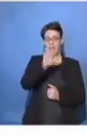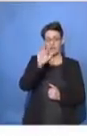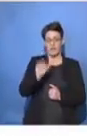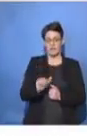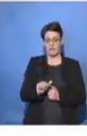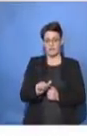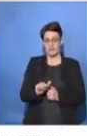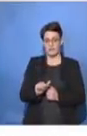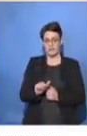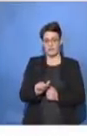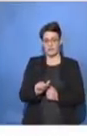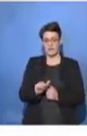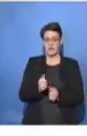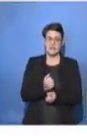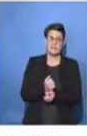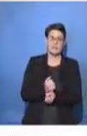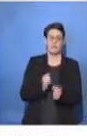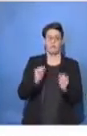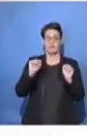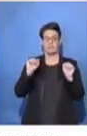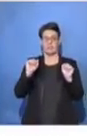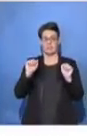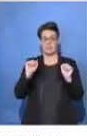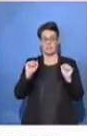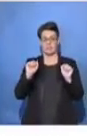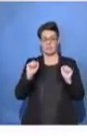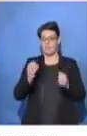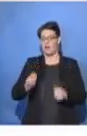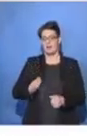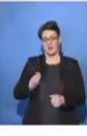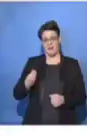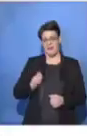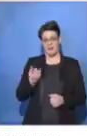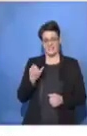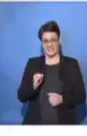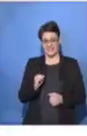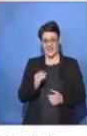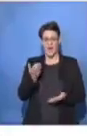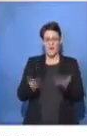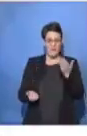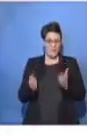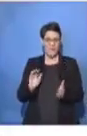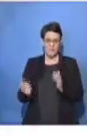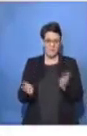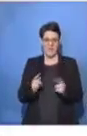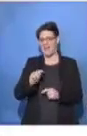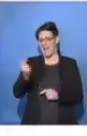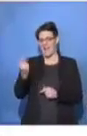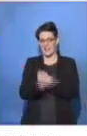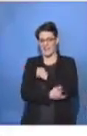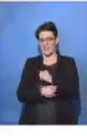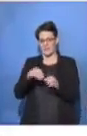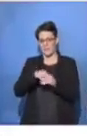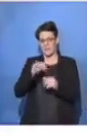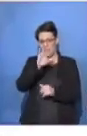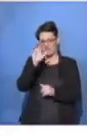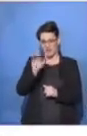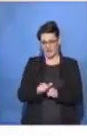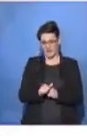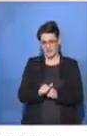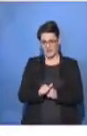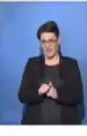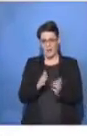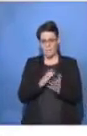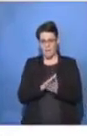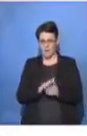the South African democracy is young compared to other countries in Africa, but has come of